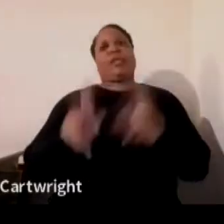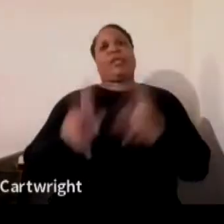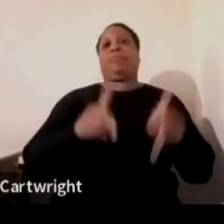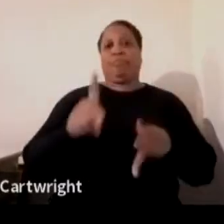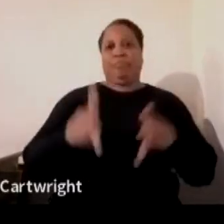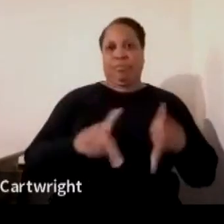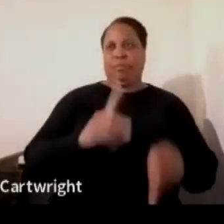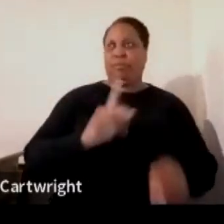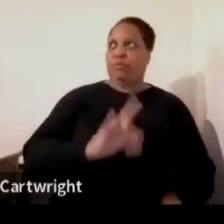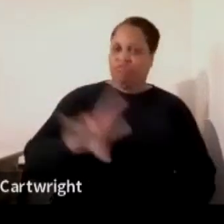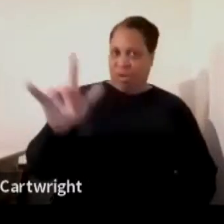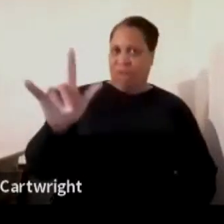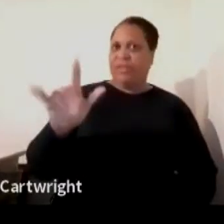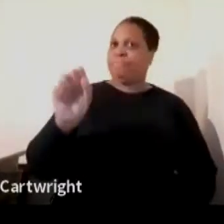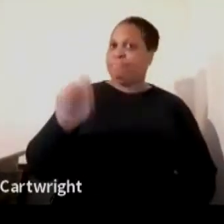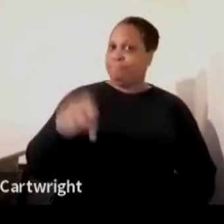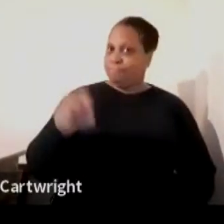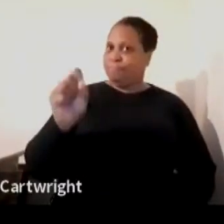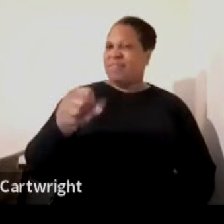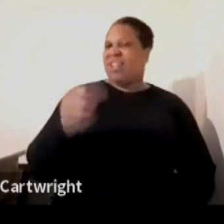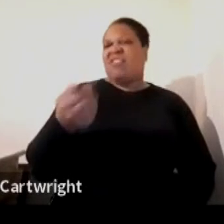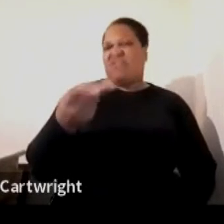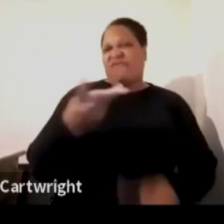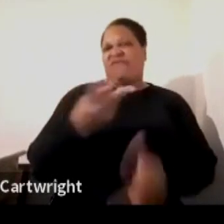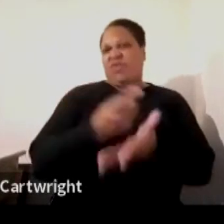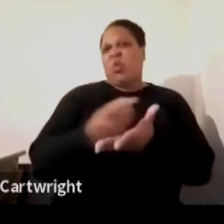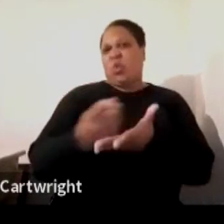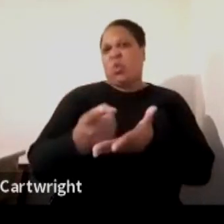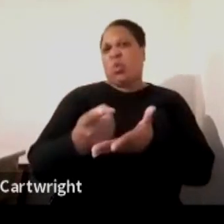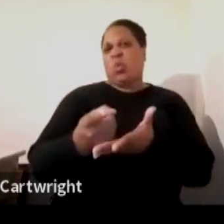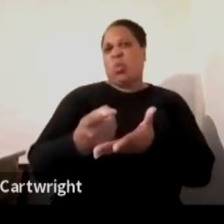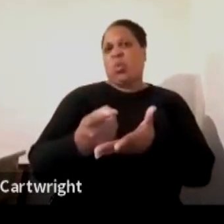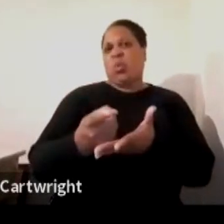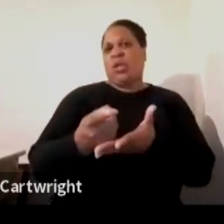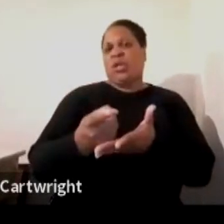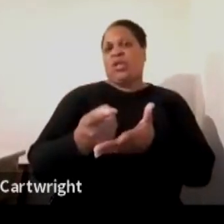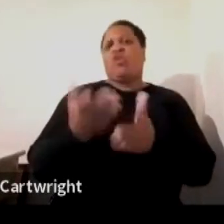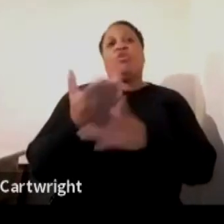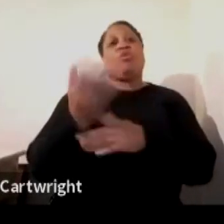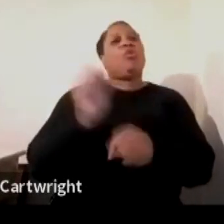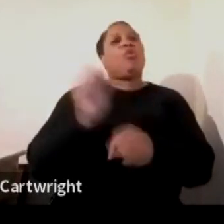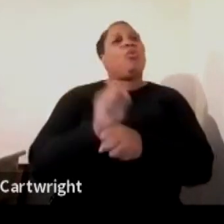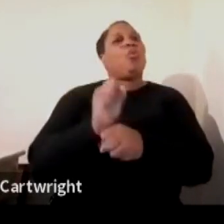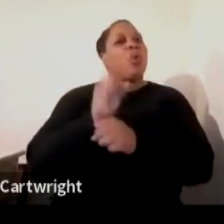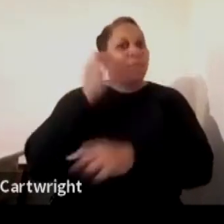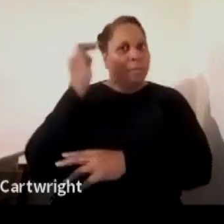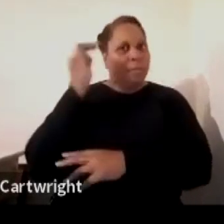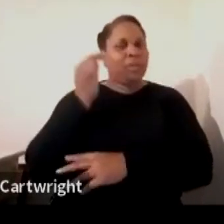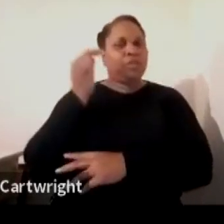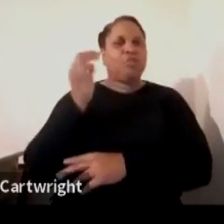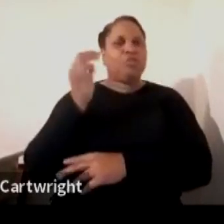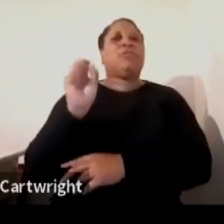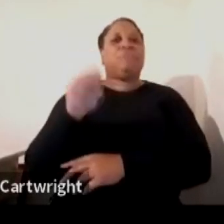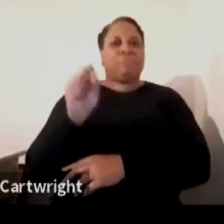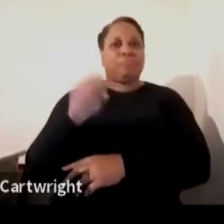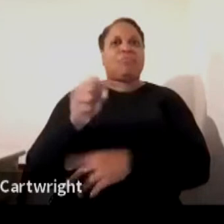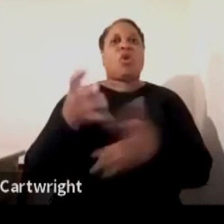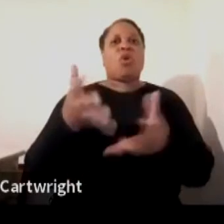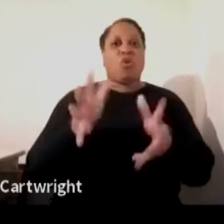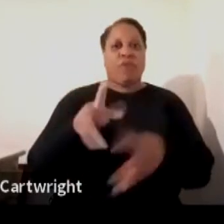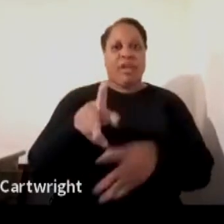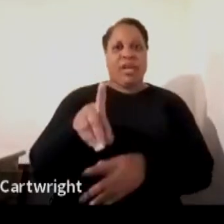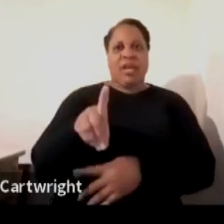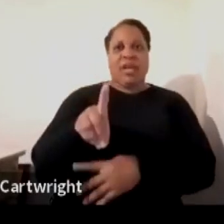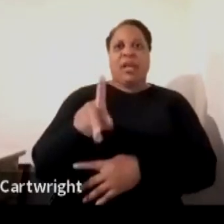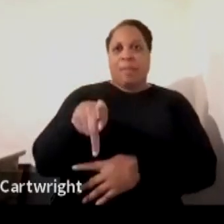You should potentially, in a few weeks' time, through the work that the ministry is doing, be able to already have your PDF and not have